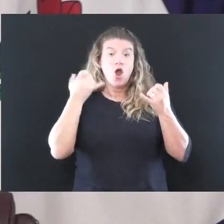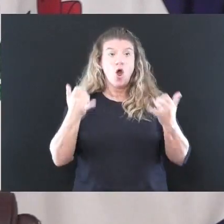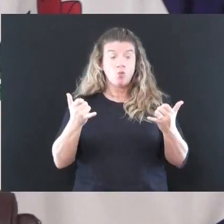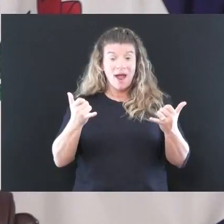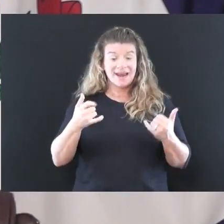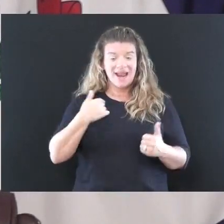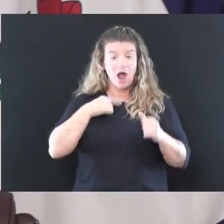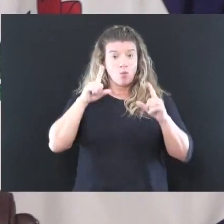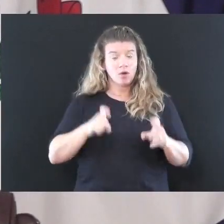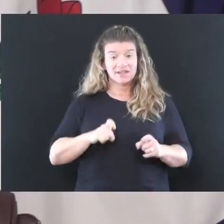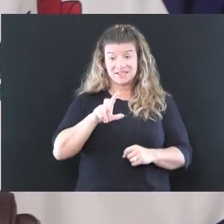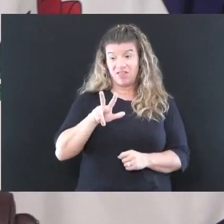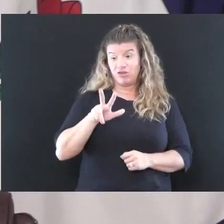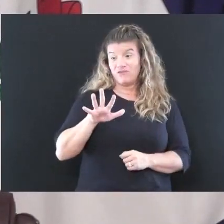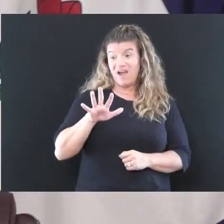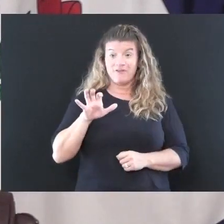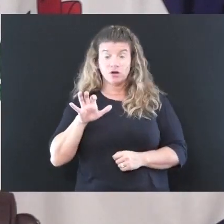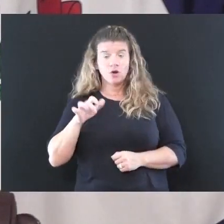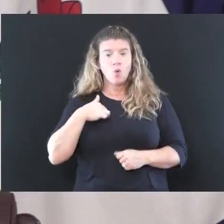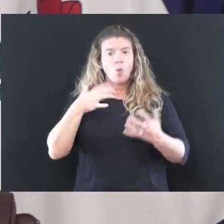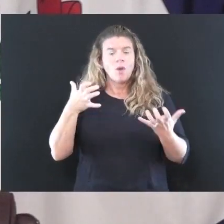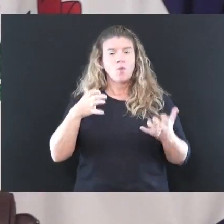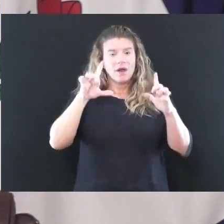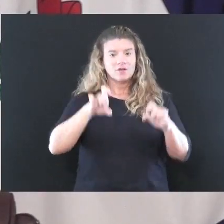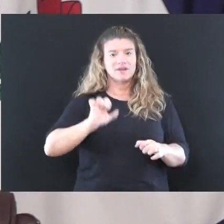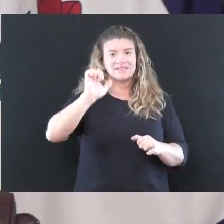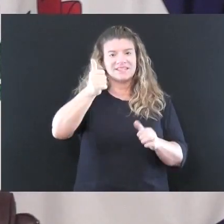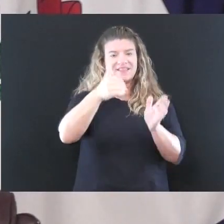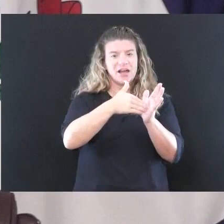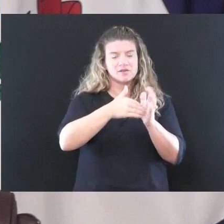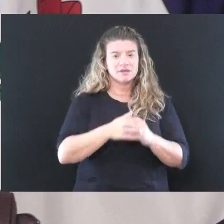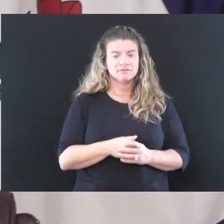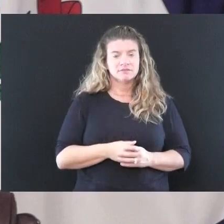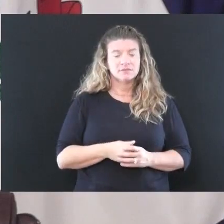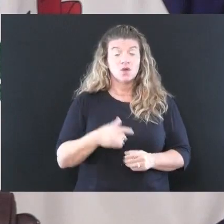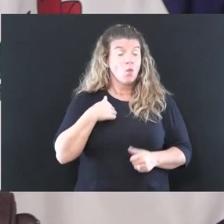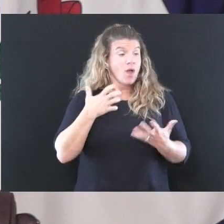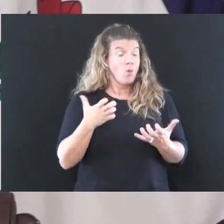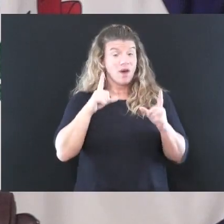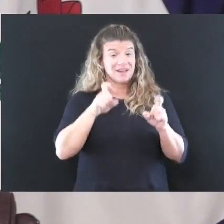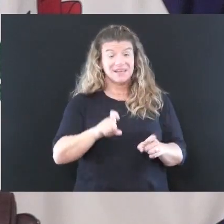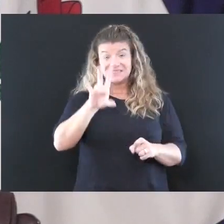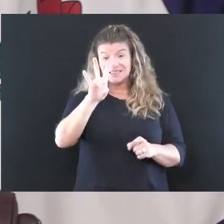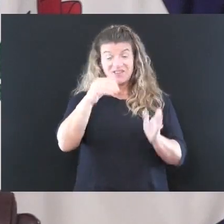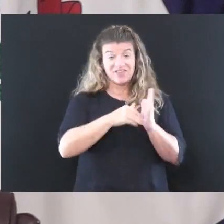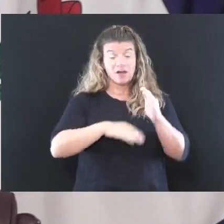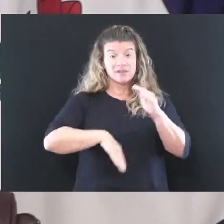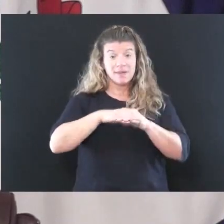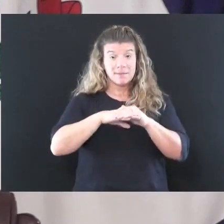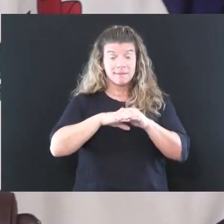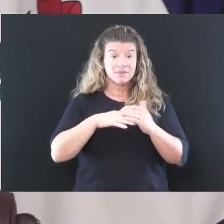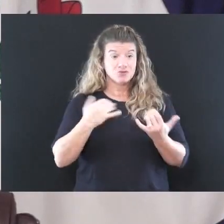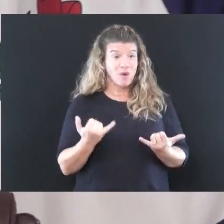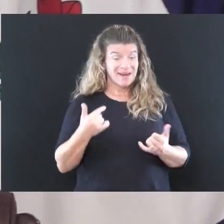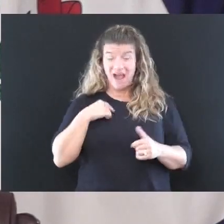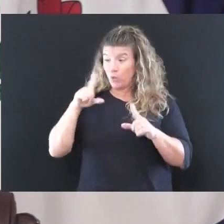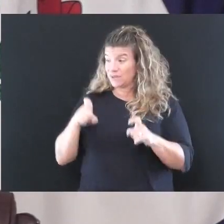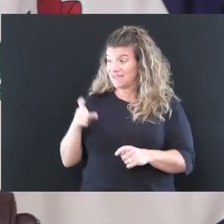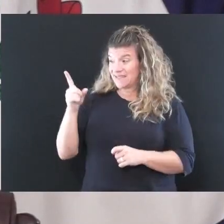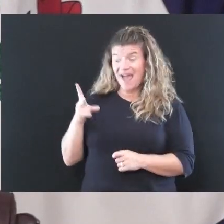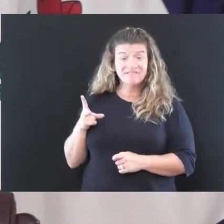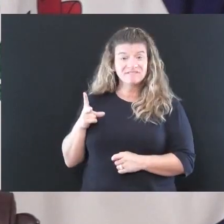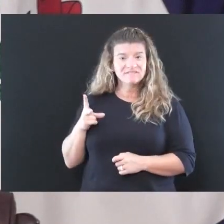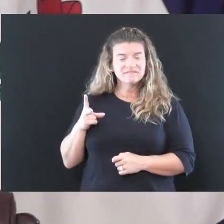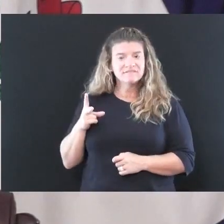testing 3,500, and we want to test 10,000. We want to test 7,000 minimum. So we're testing half of what we need to